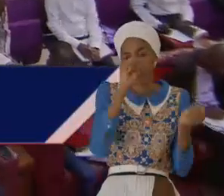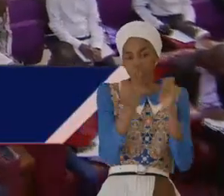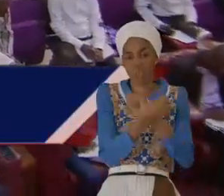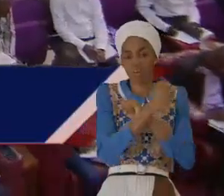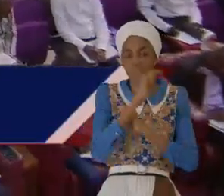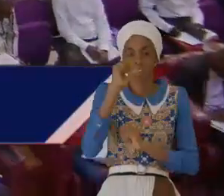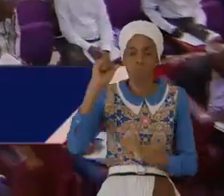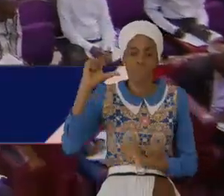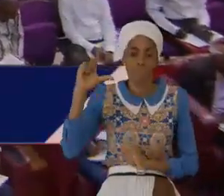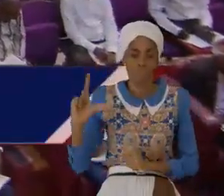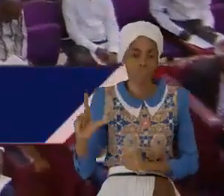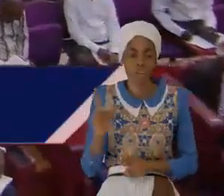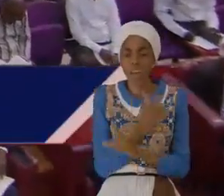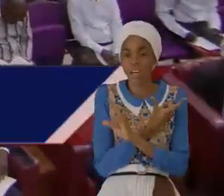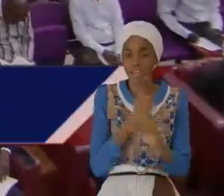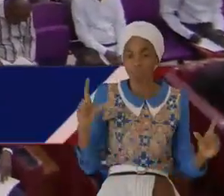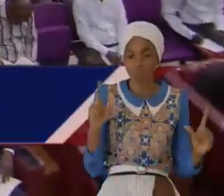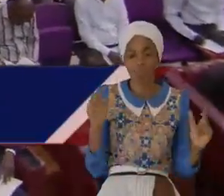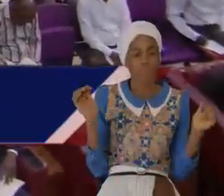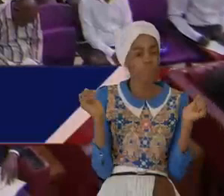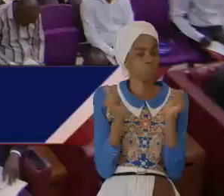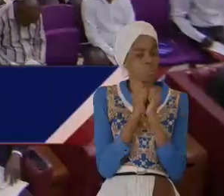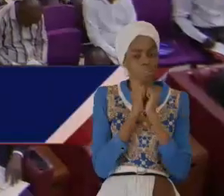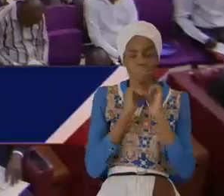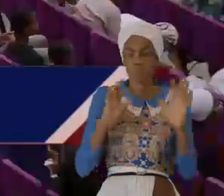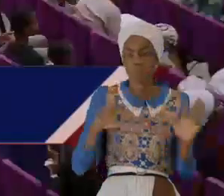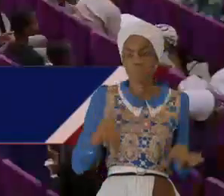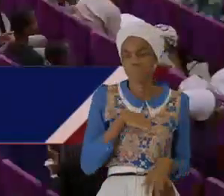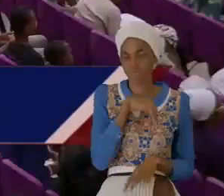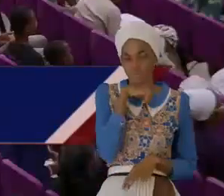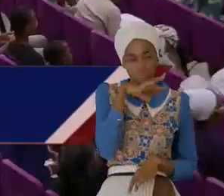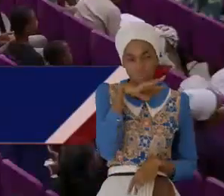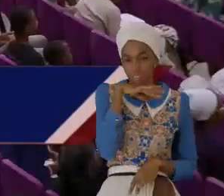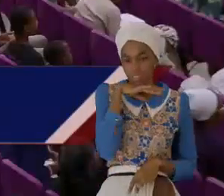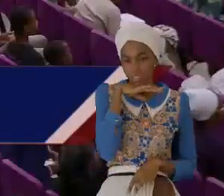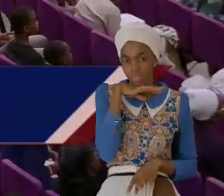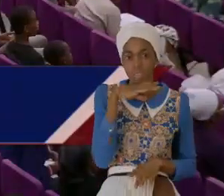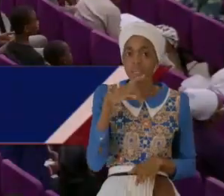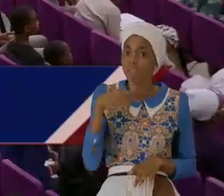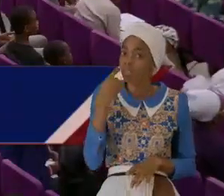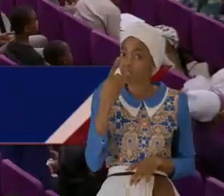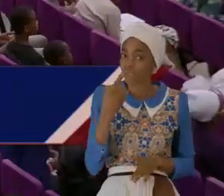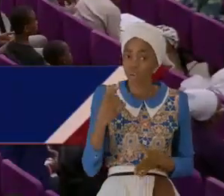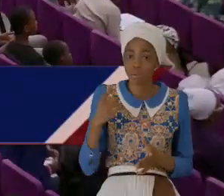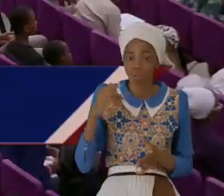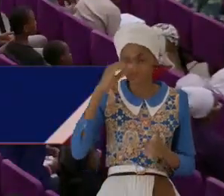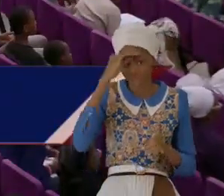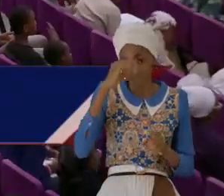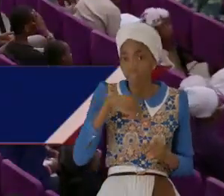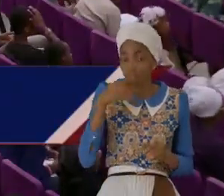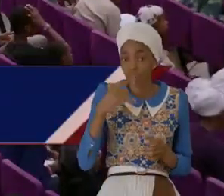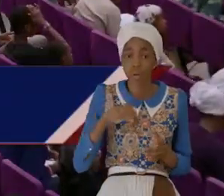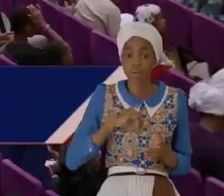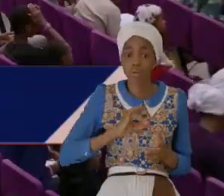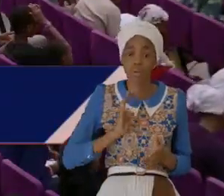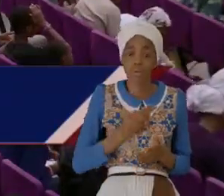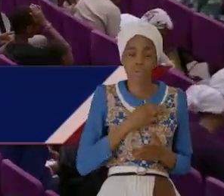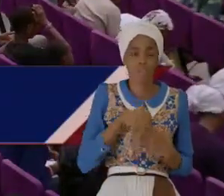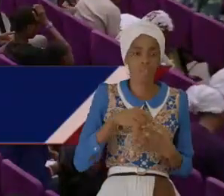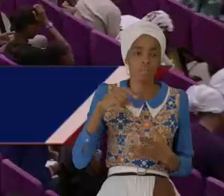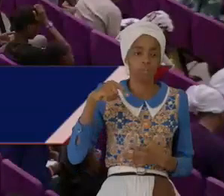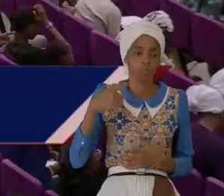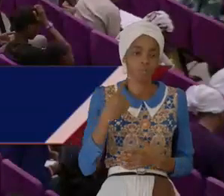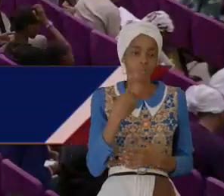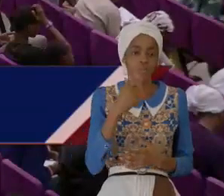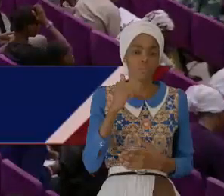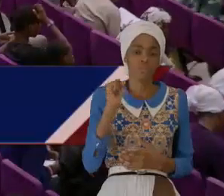transformational liberty without filthiness. It tells us in Galatians chapter 5,